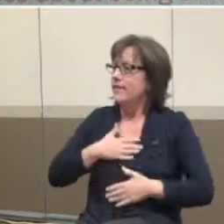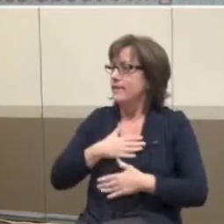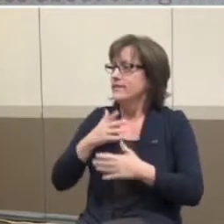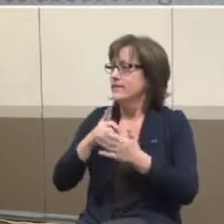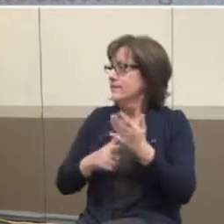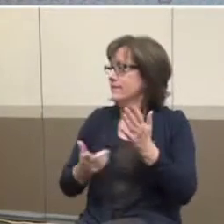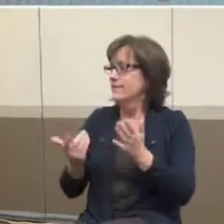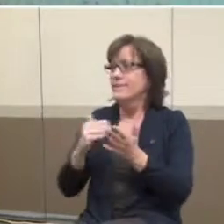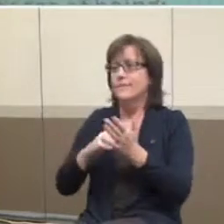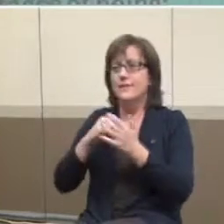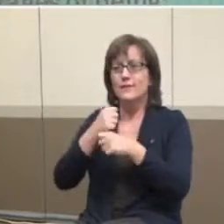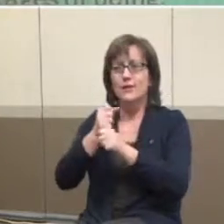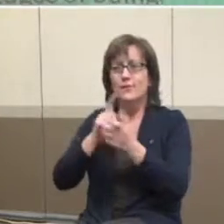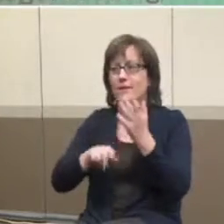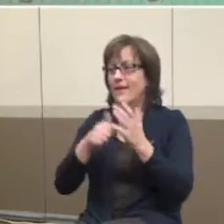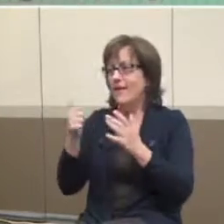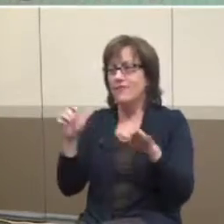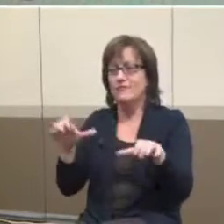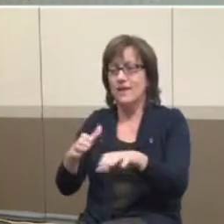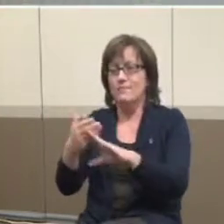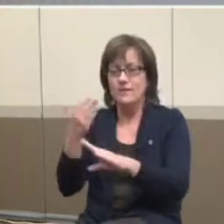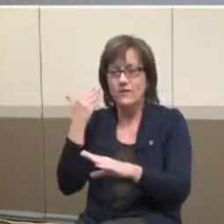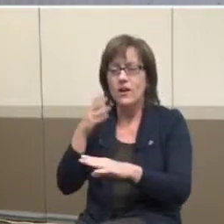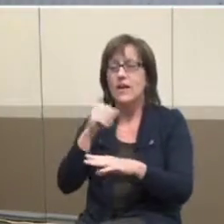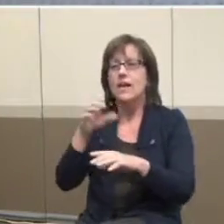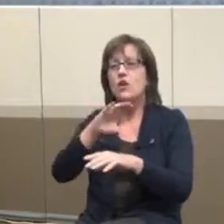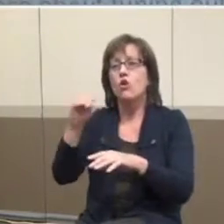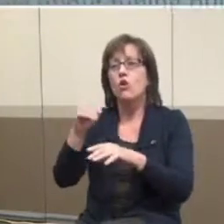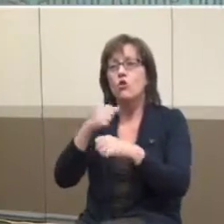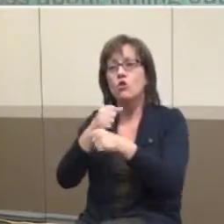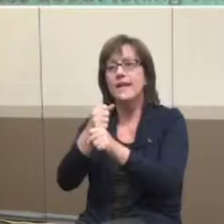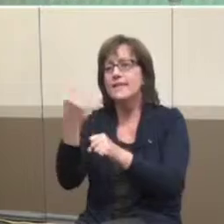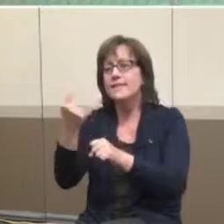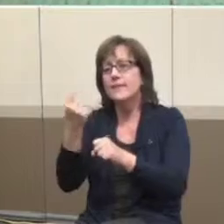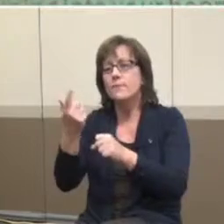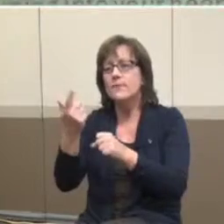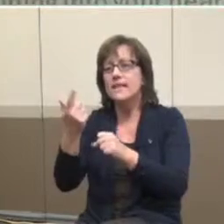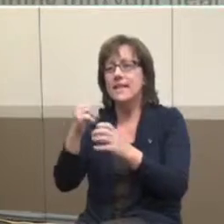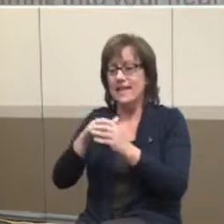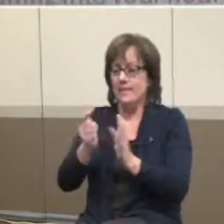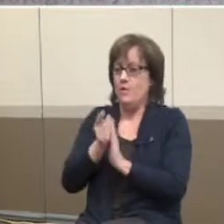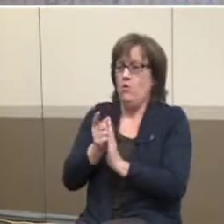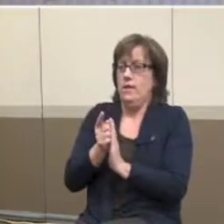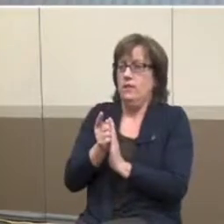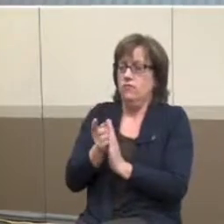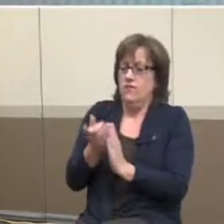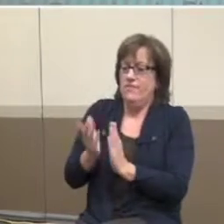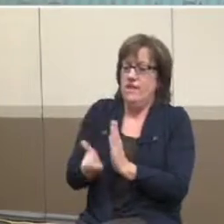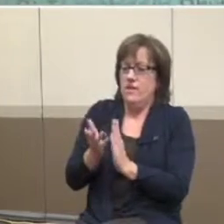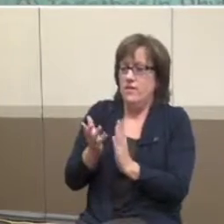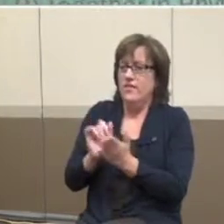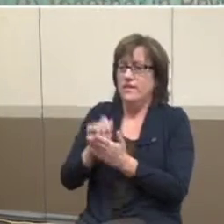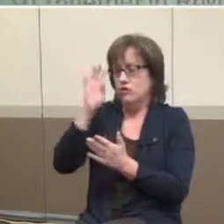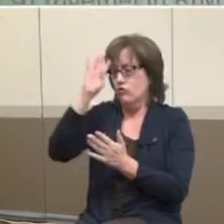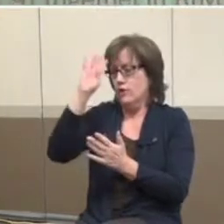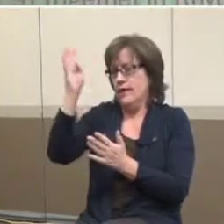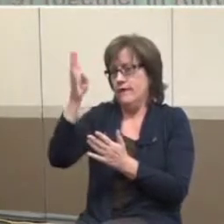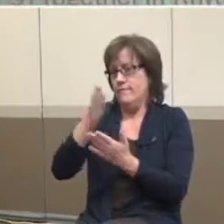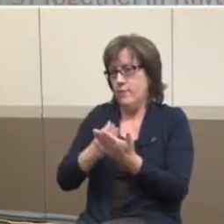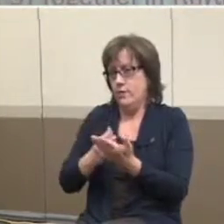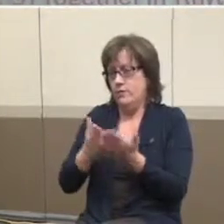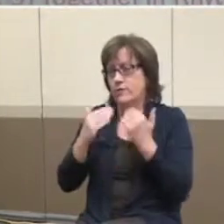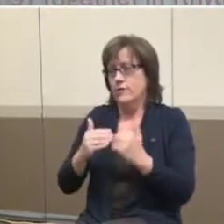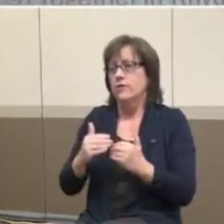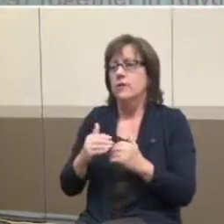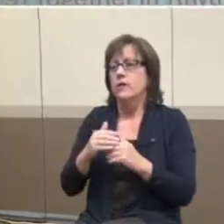have done before, and more about co-creating something in the moment. So there's that creative piece.